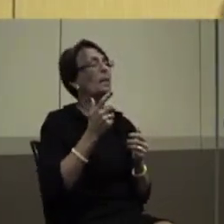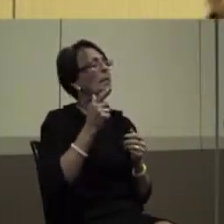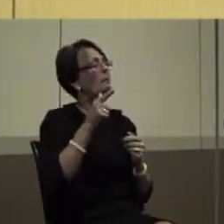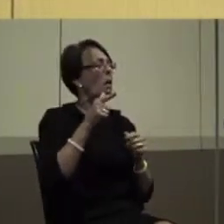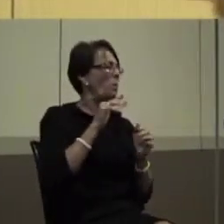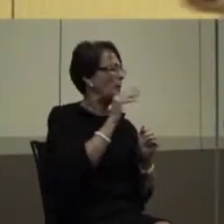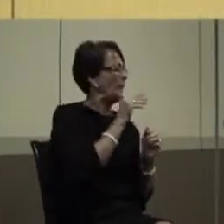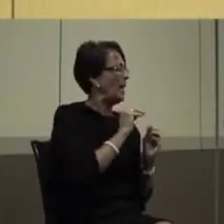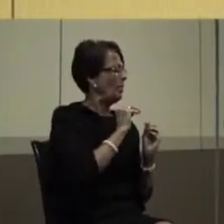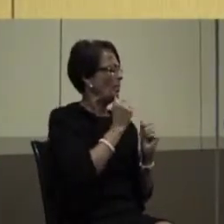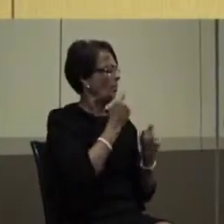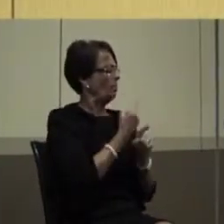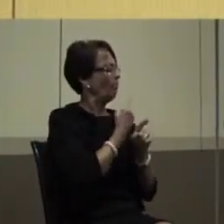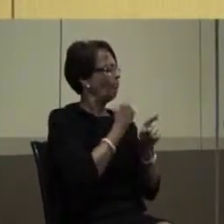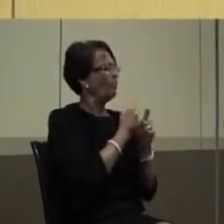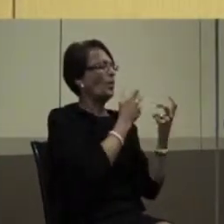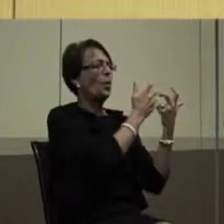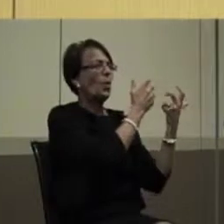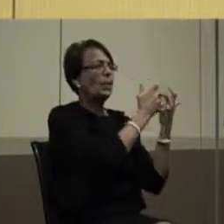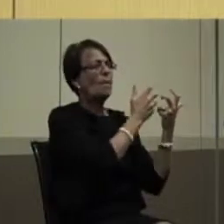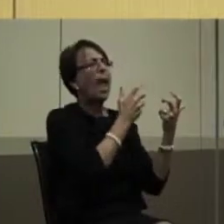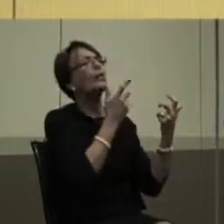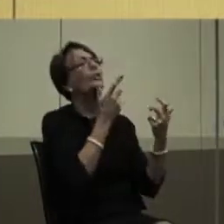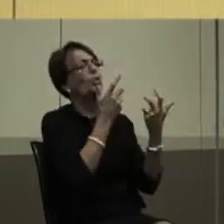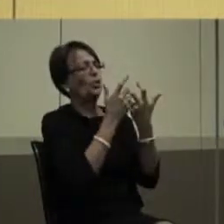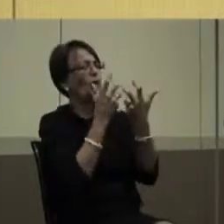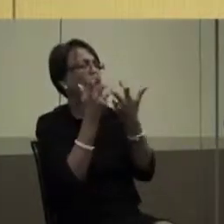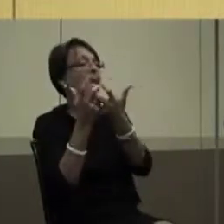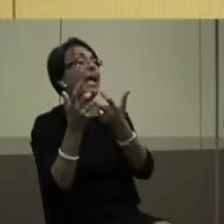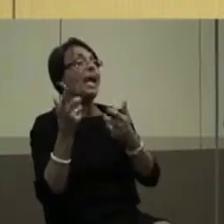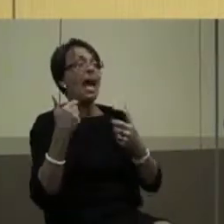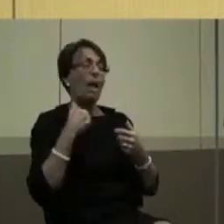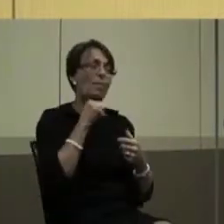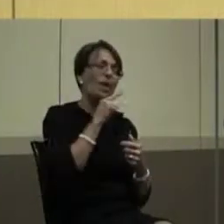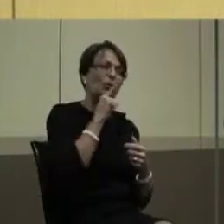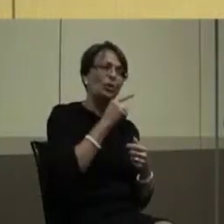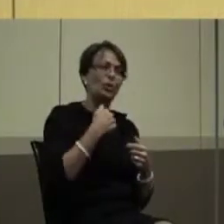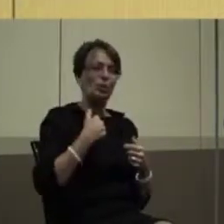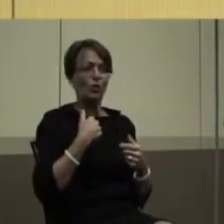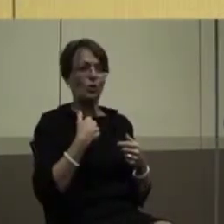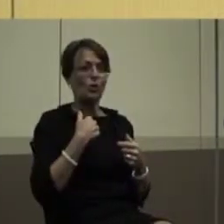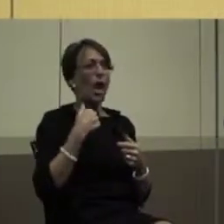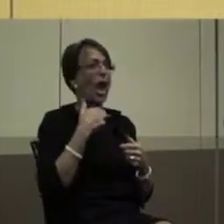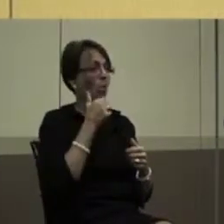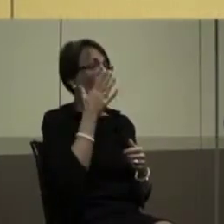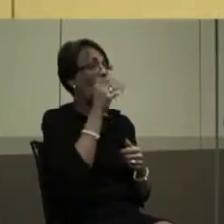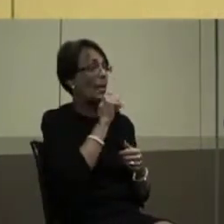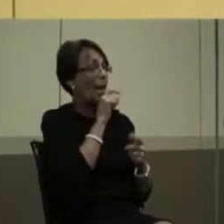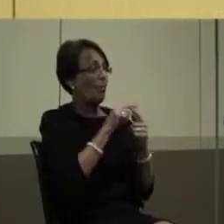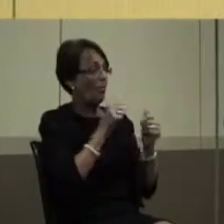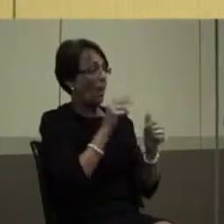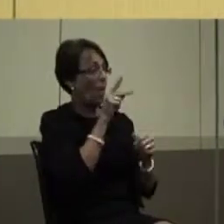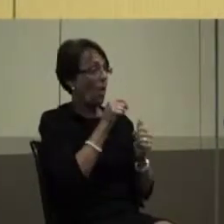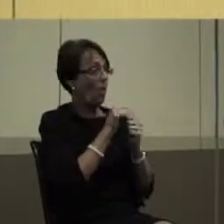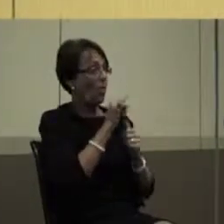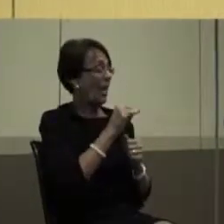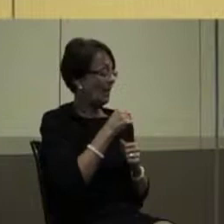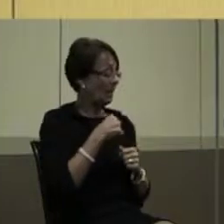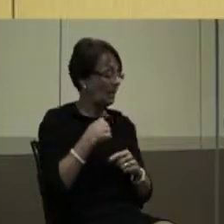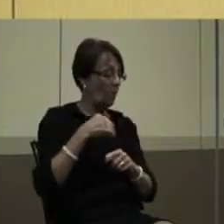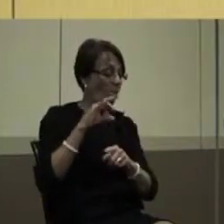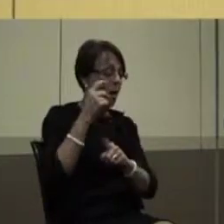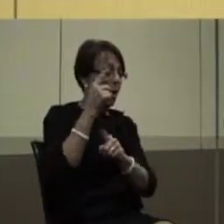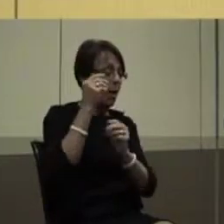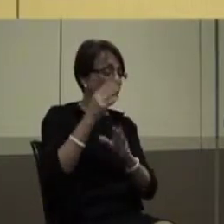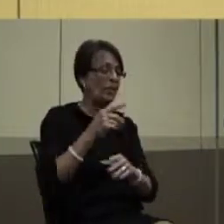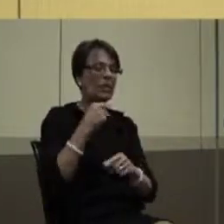closely matched together. I'm going to put those two together. I'm not quite sure. I would love to have followed up with them, because I'm not sure if you found one teacher who said, I don't